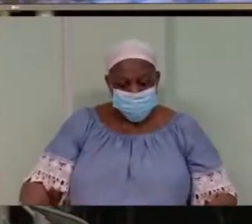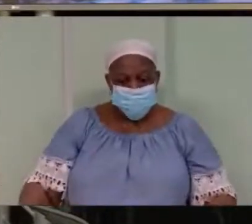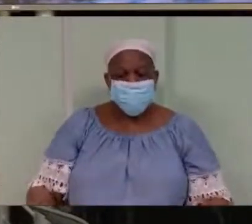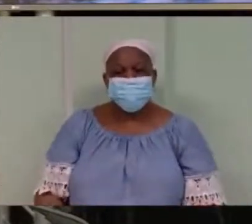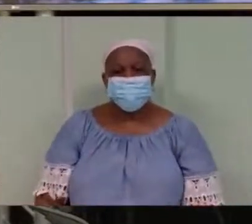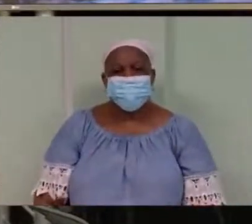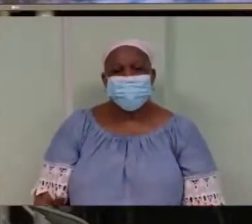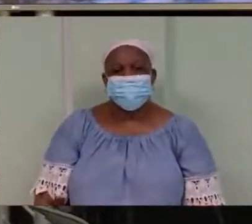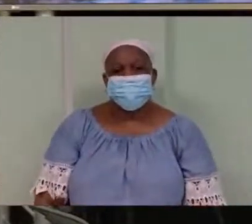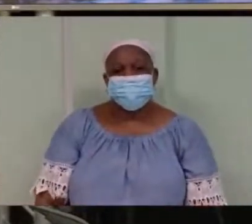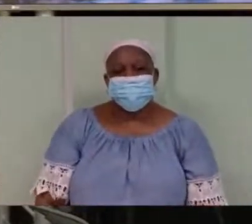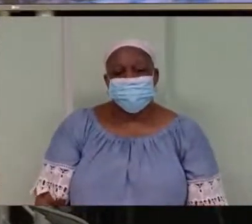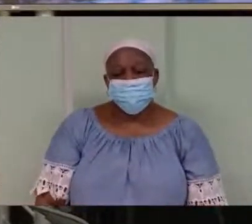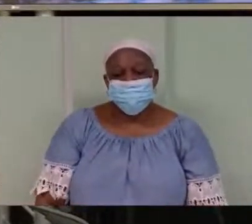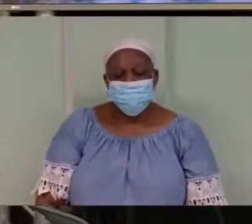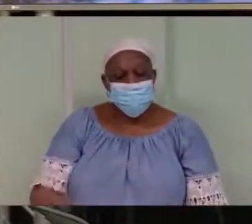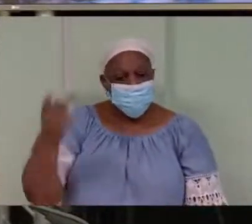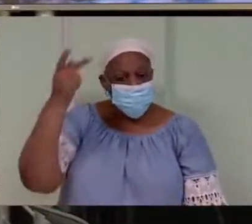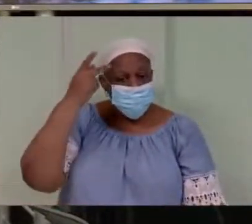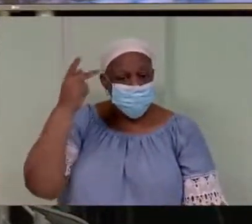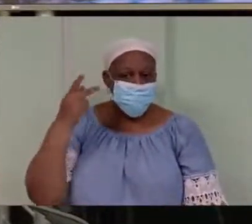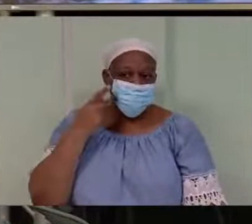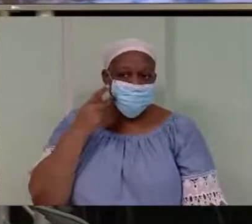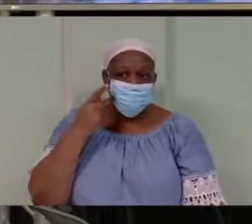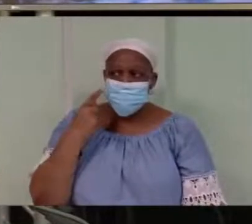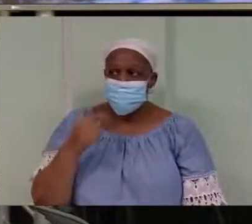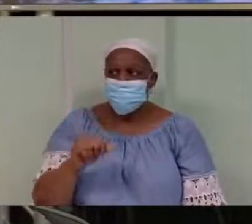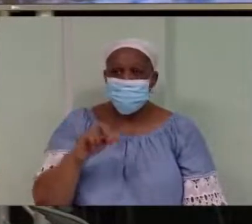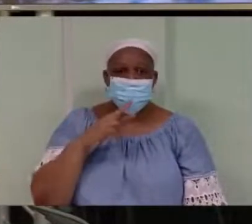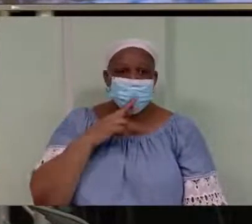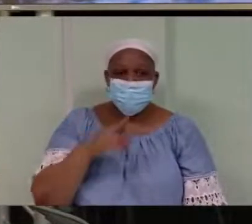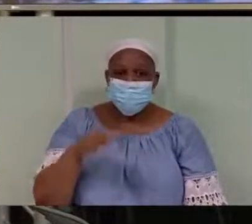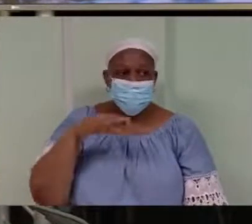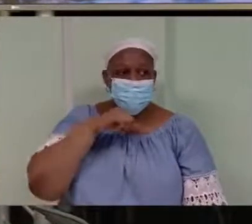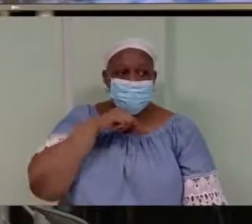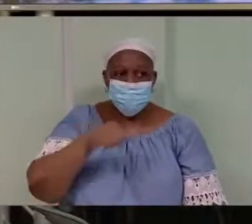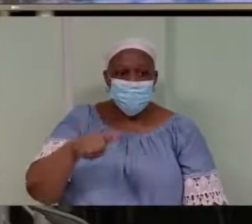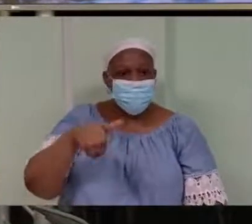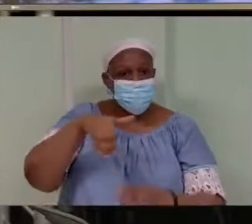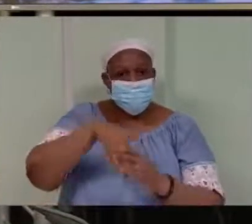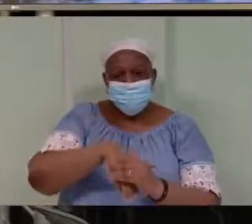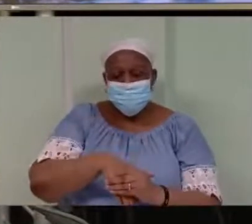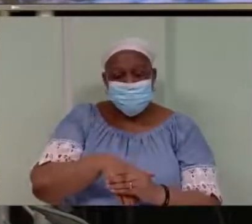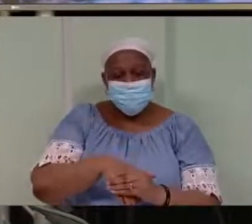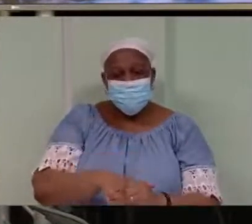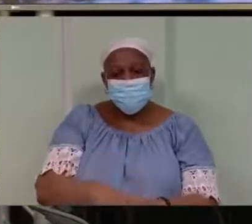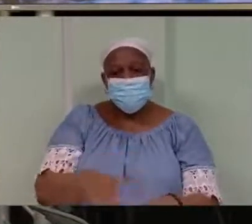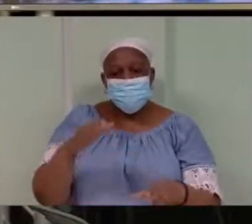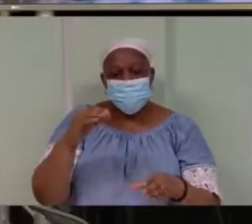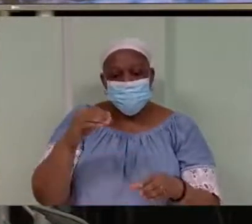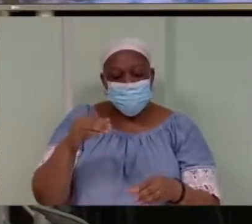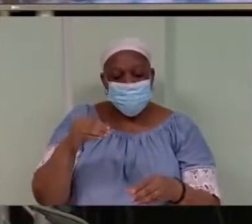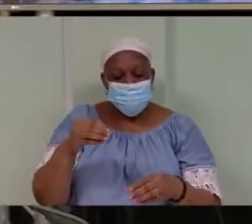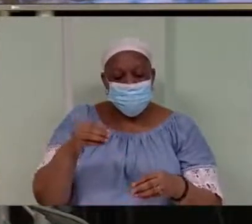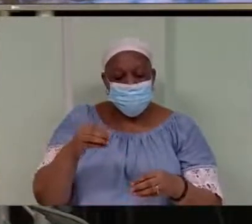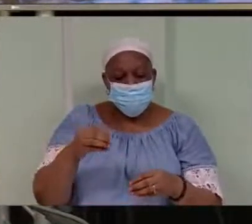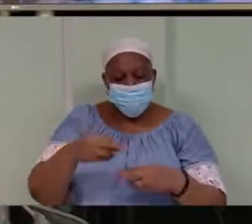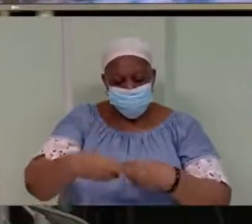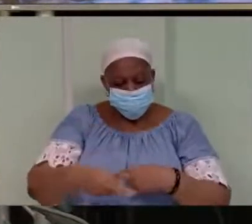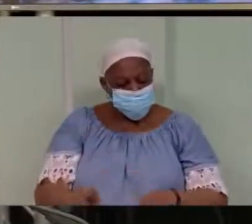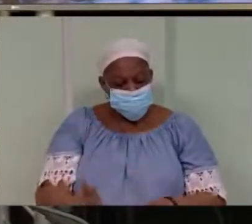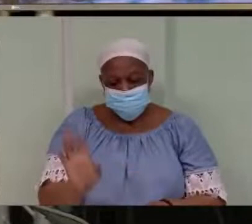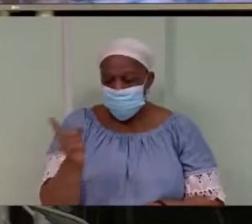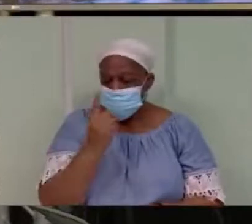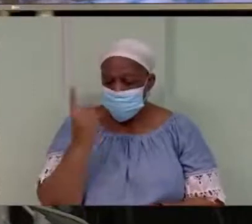three parents are no longer allowed inside the centers they can only enter the compound to